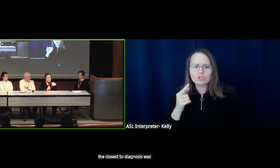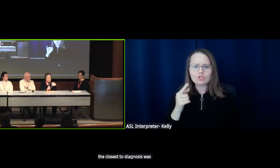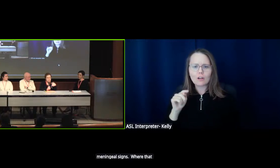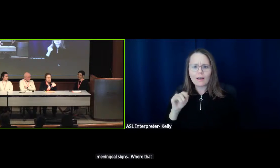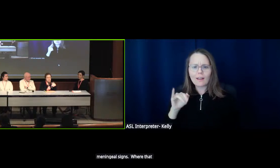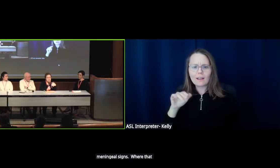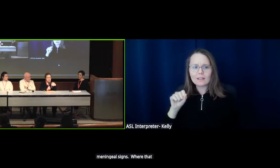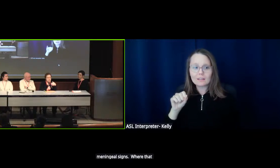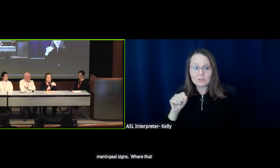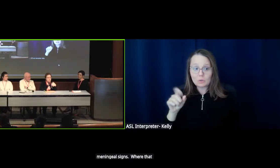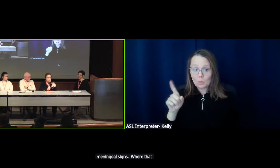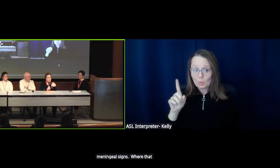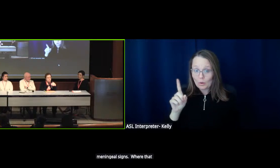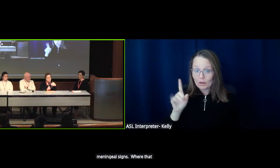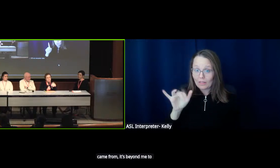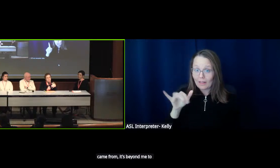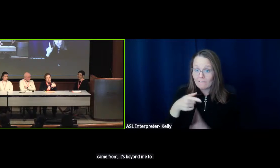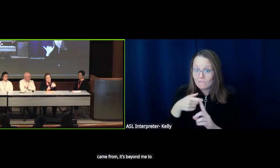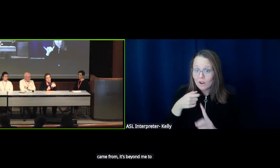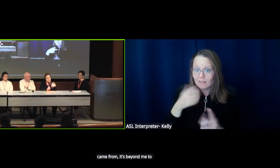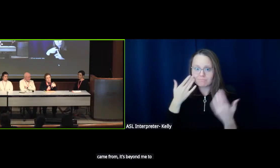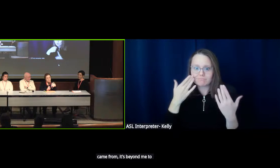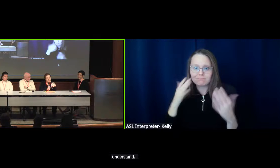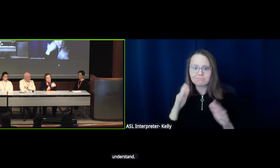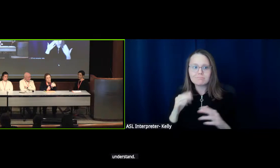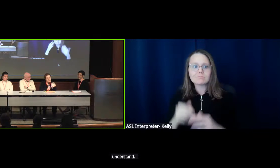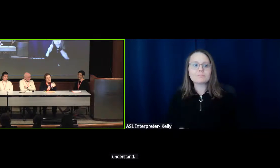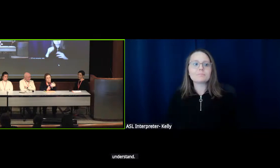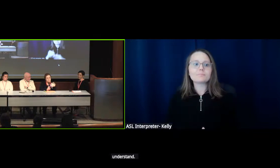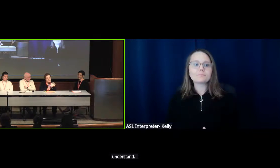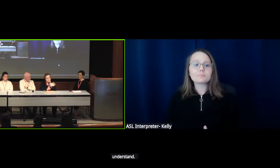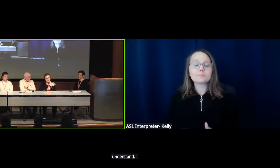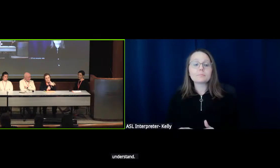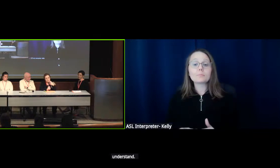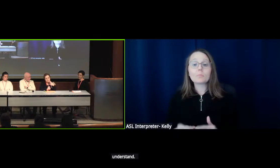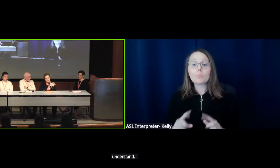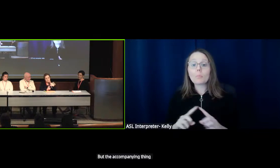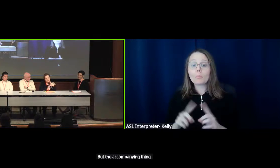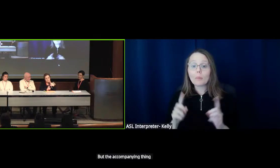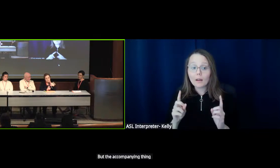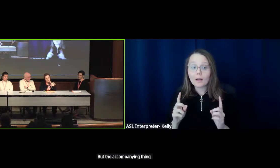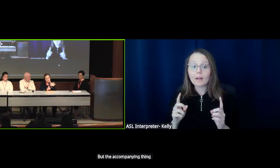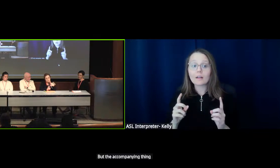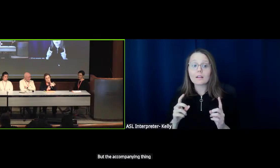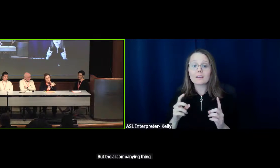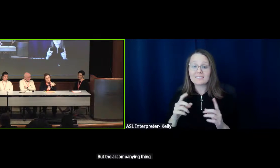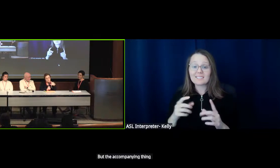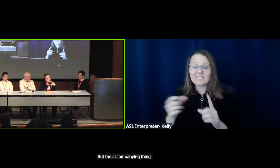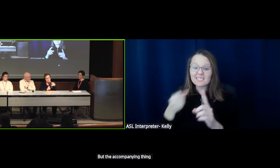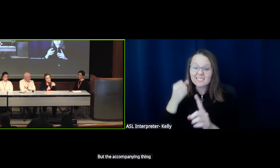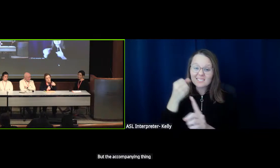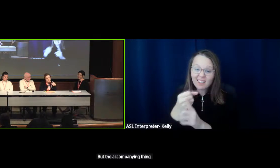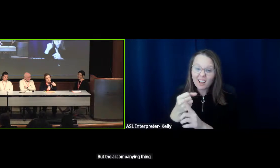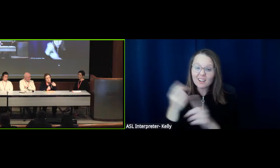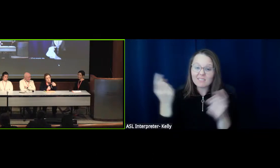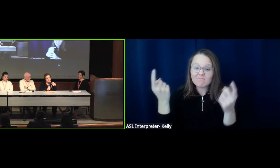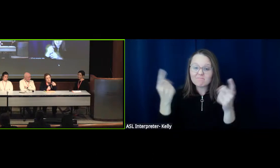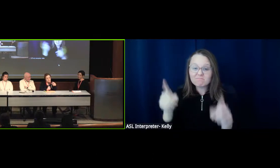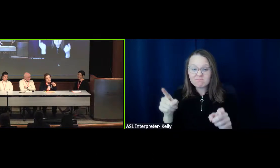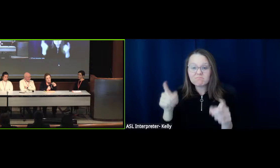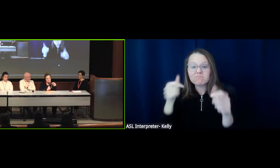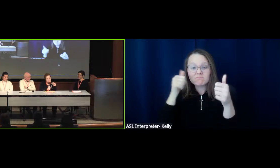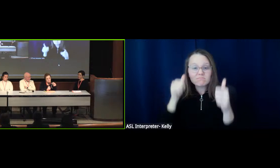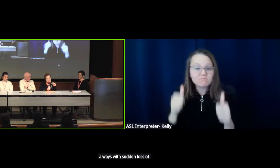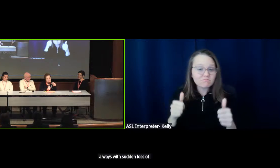But the accompanying thing always with sudden loss of hearing, vision, or